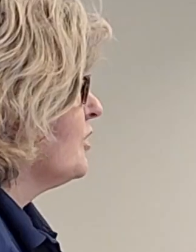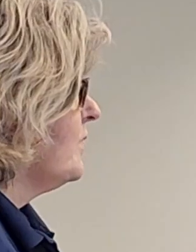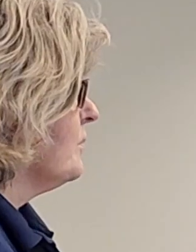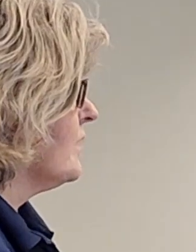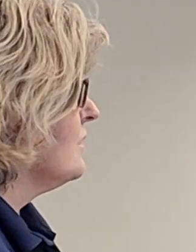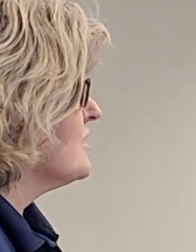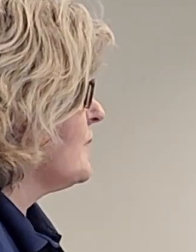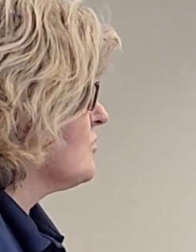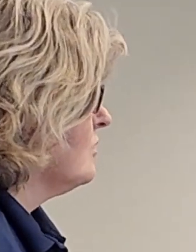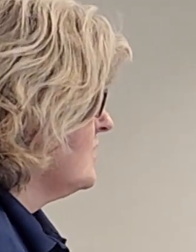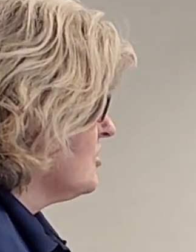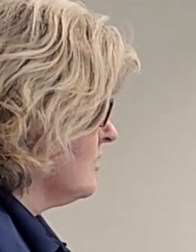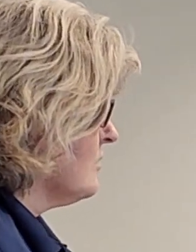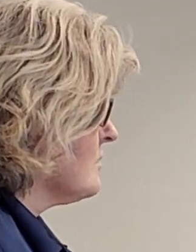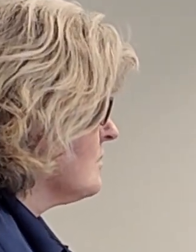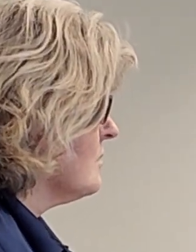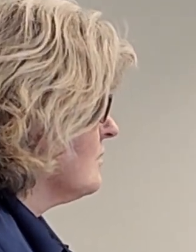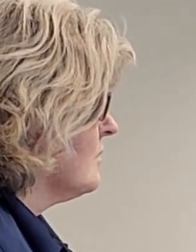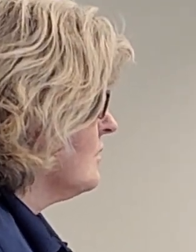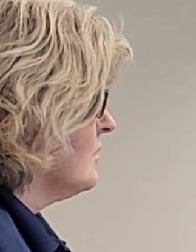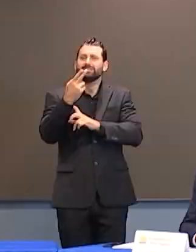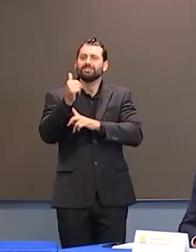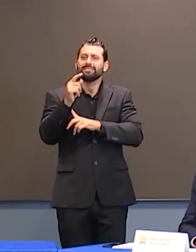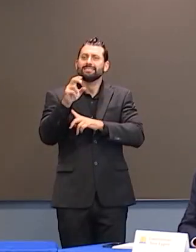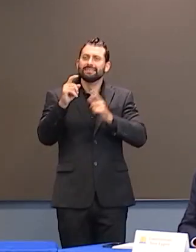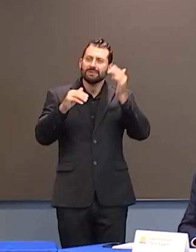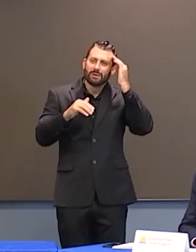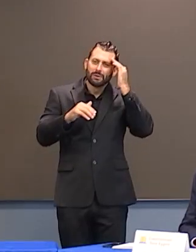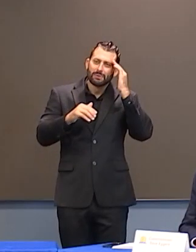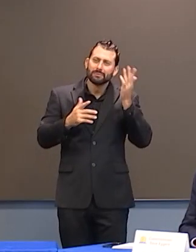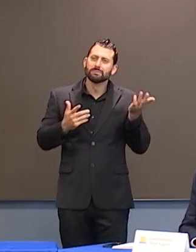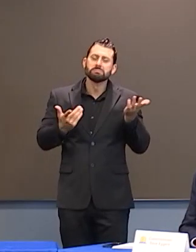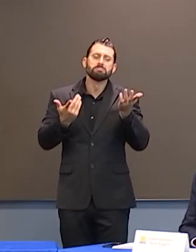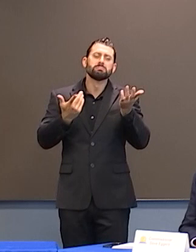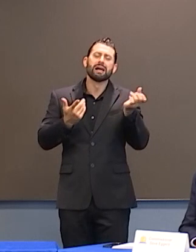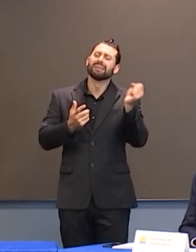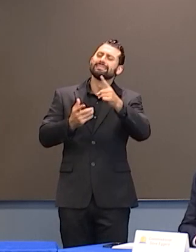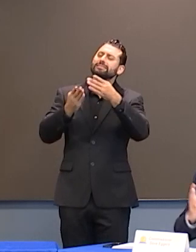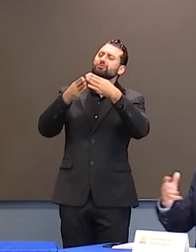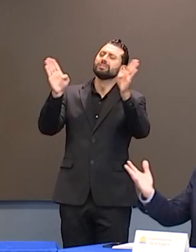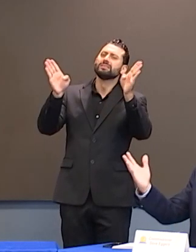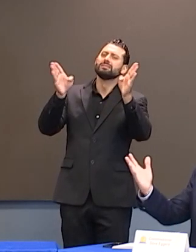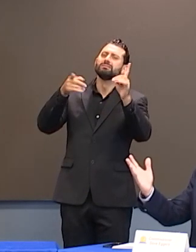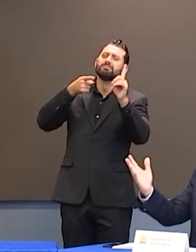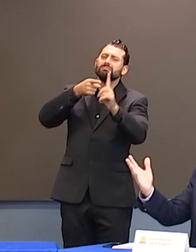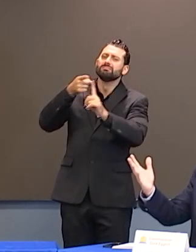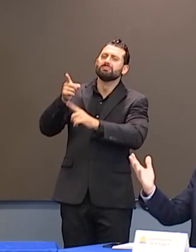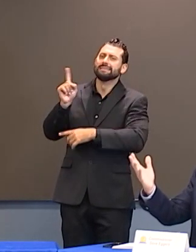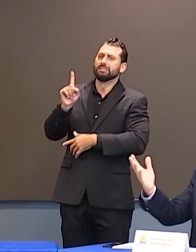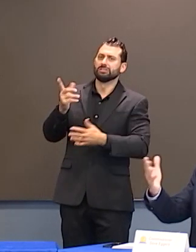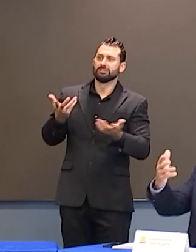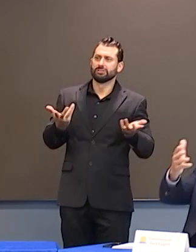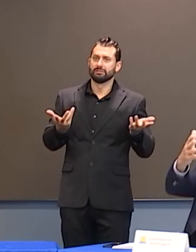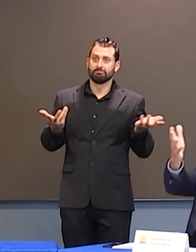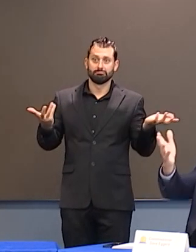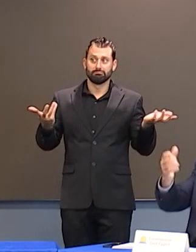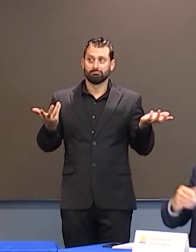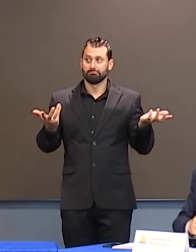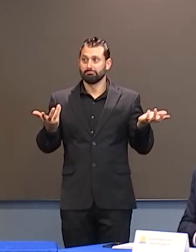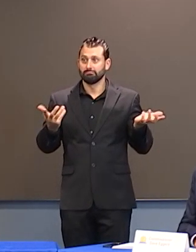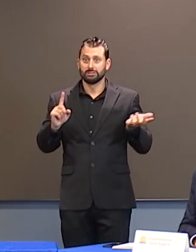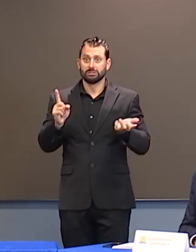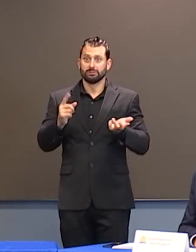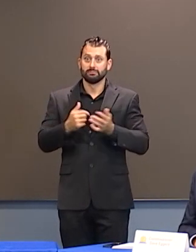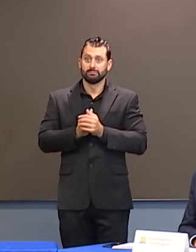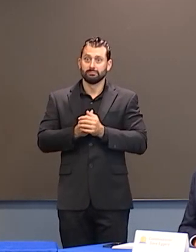so for the people that are in the special need shelters no just in general in general yeah it's us say you wanted to any of the folks